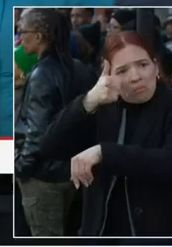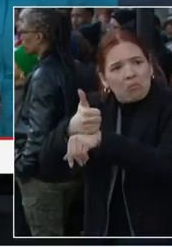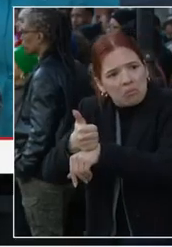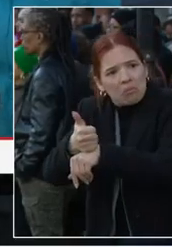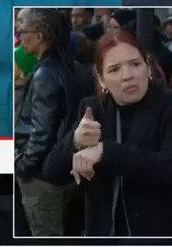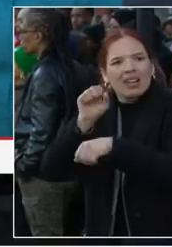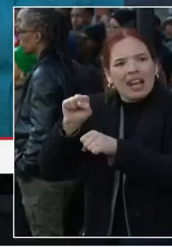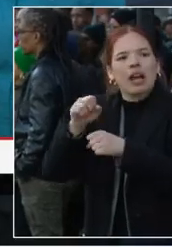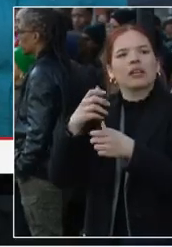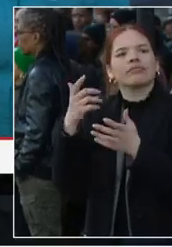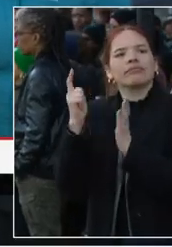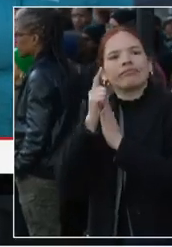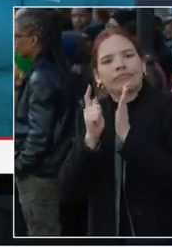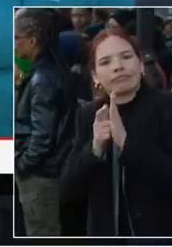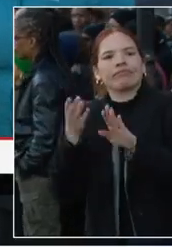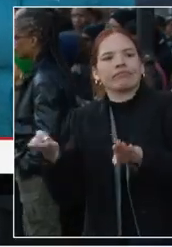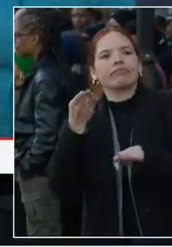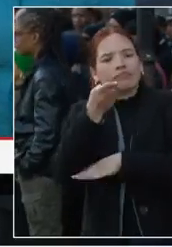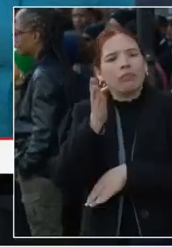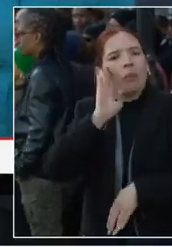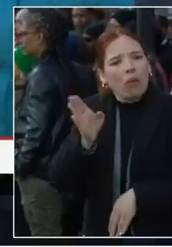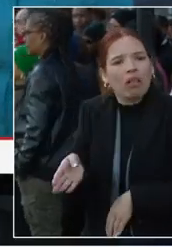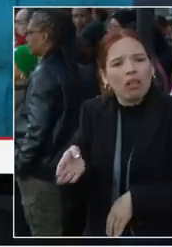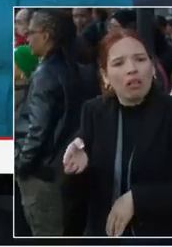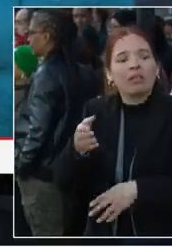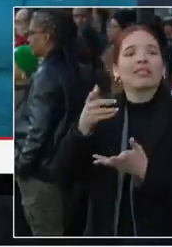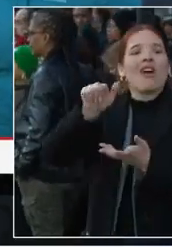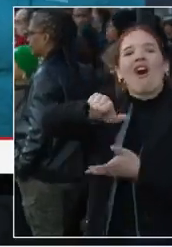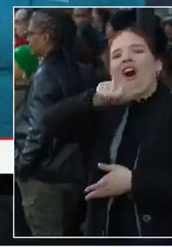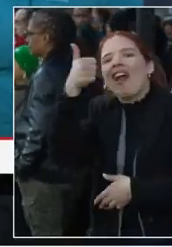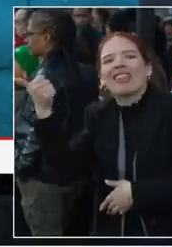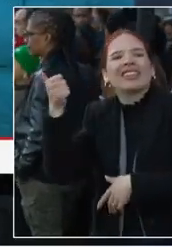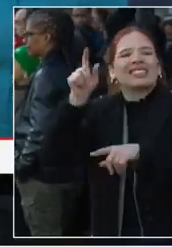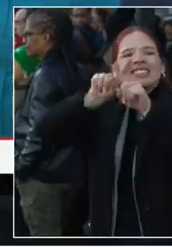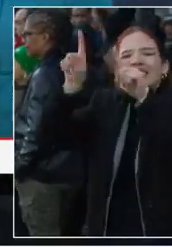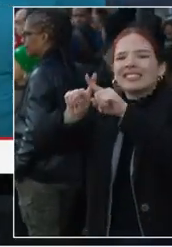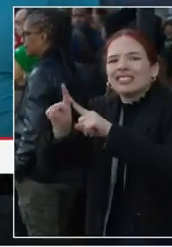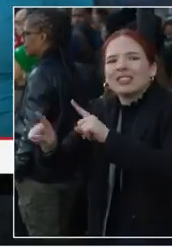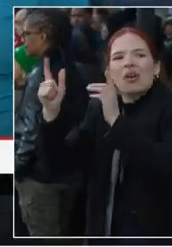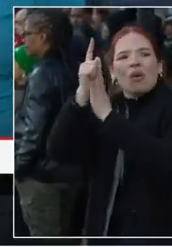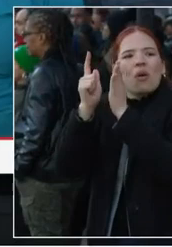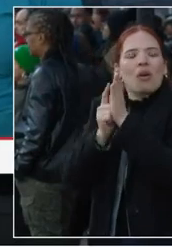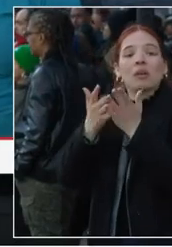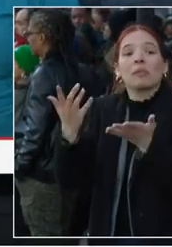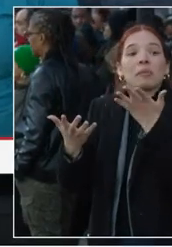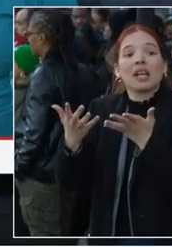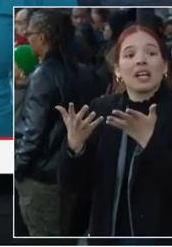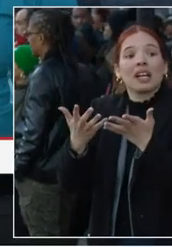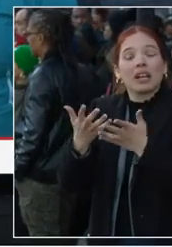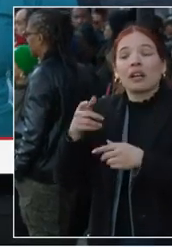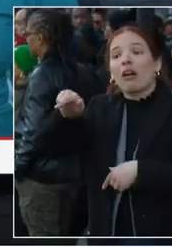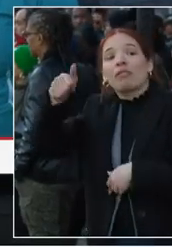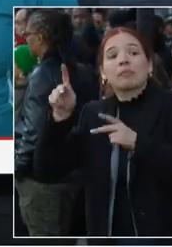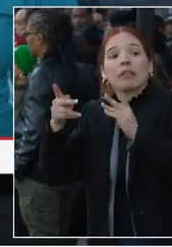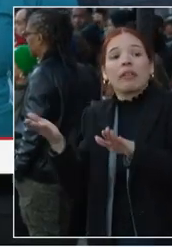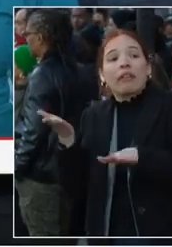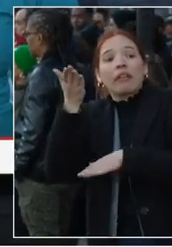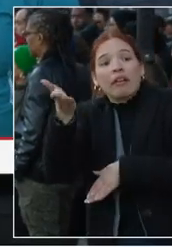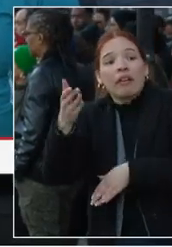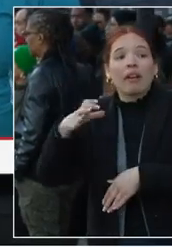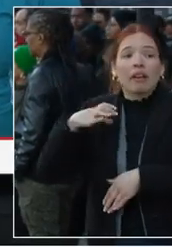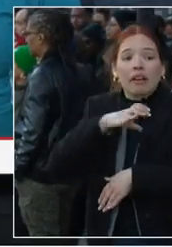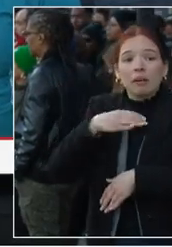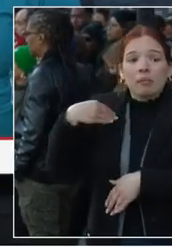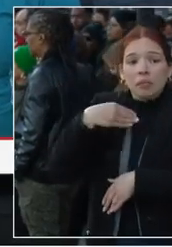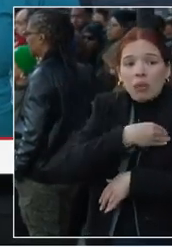way. And there's other pieces of legislation that others might advance. For example, Councilmember Trayon White